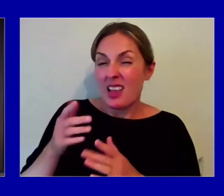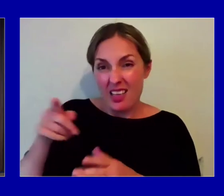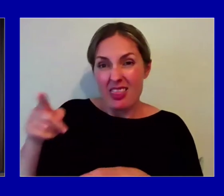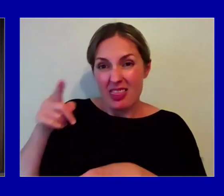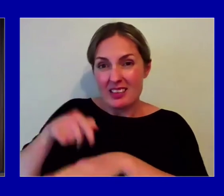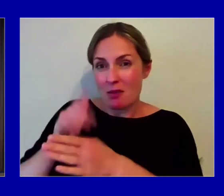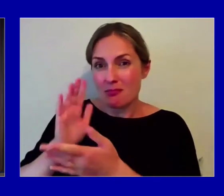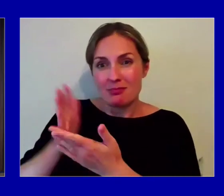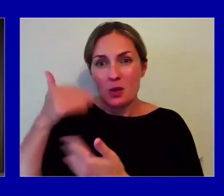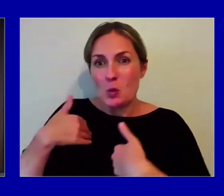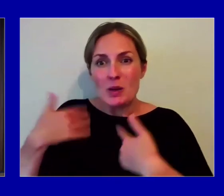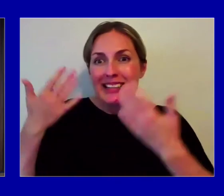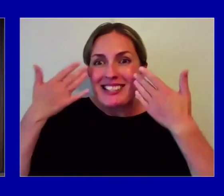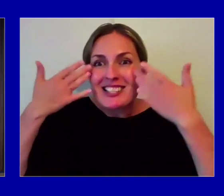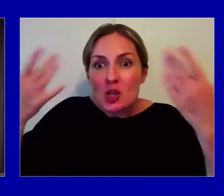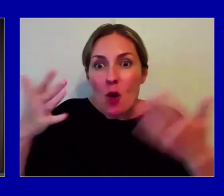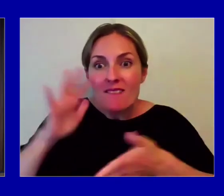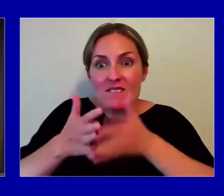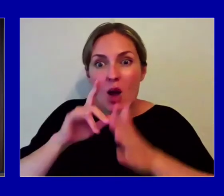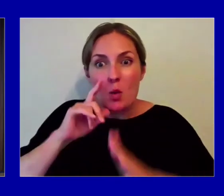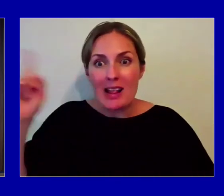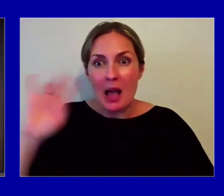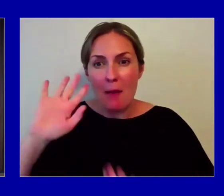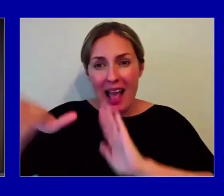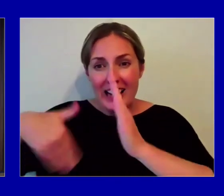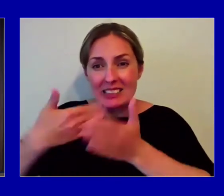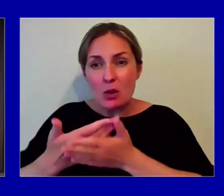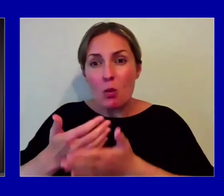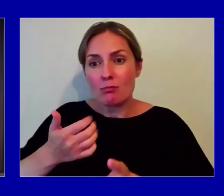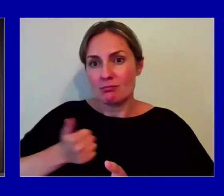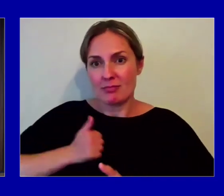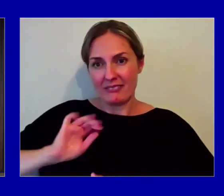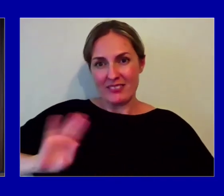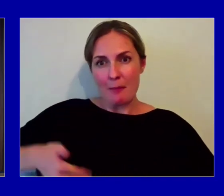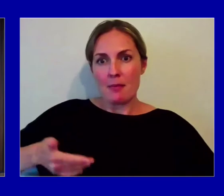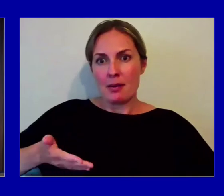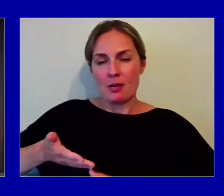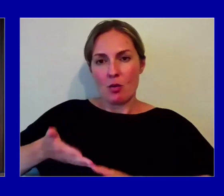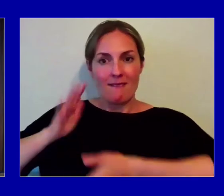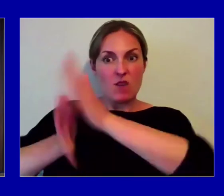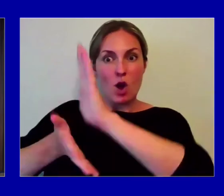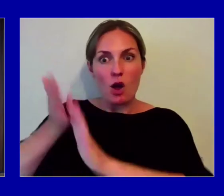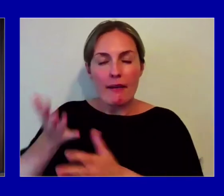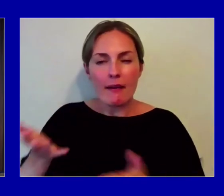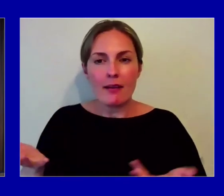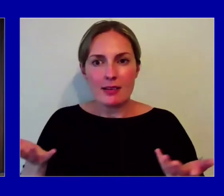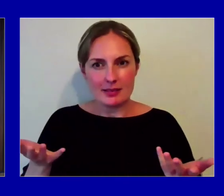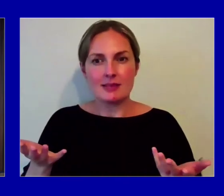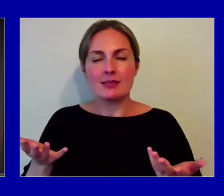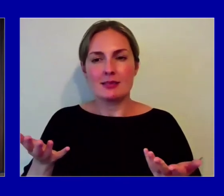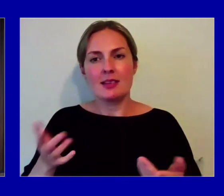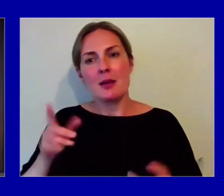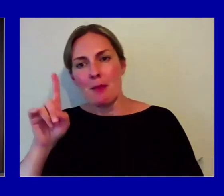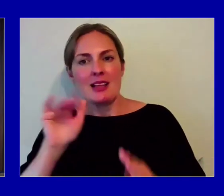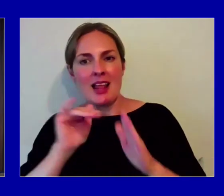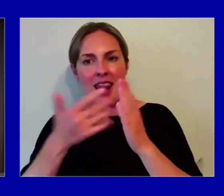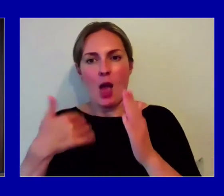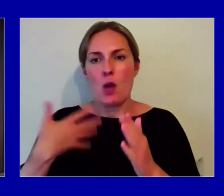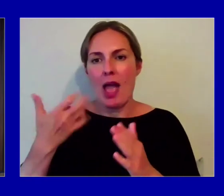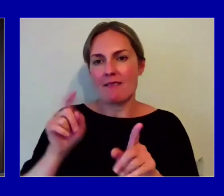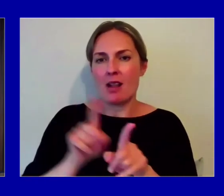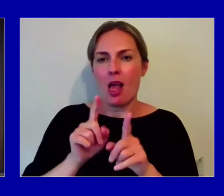was on fire. There was not anything then. Um, and now many of us have the Vic emergency app on our phone and it's going